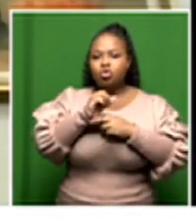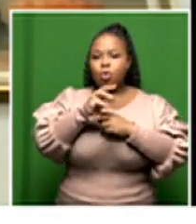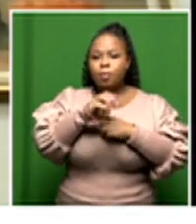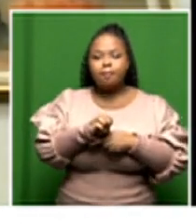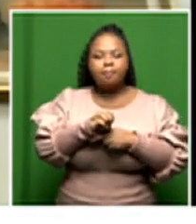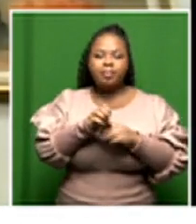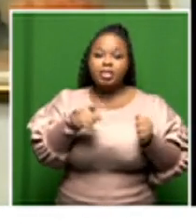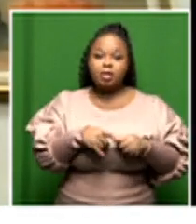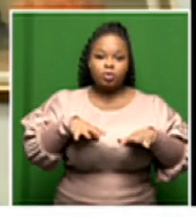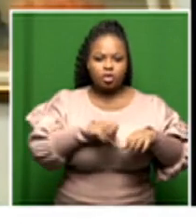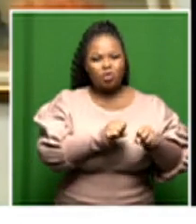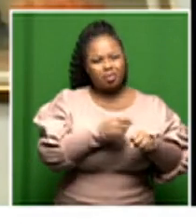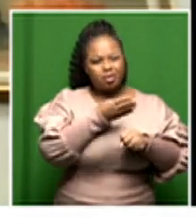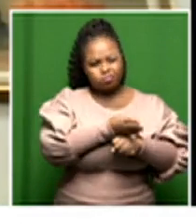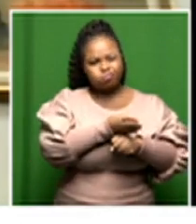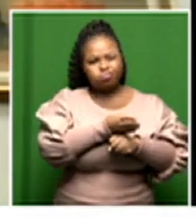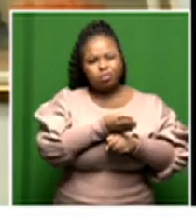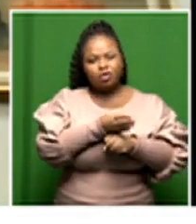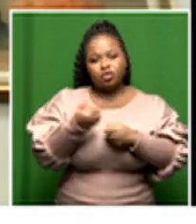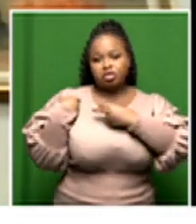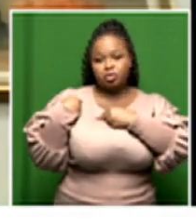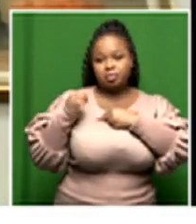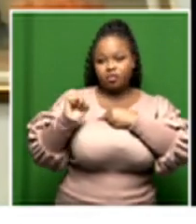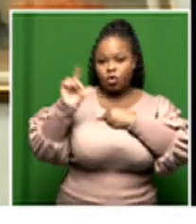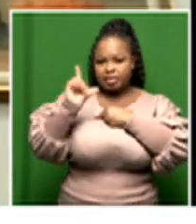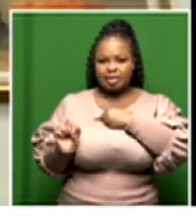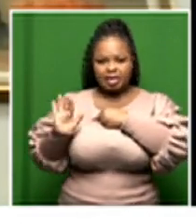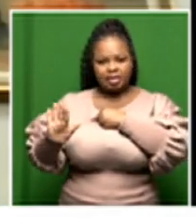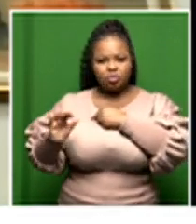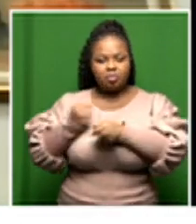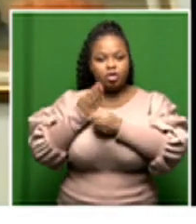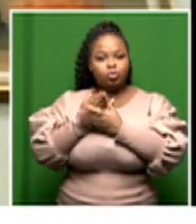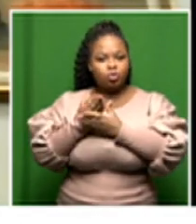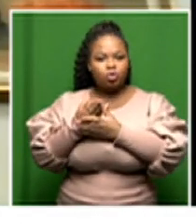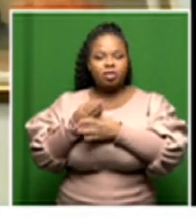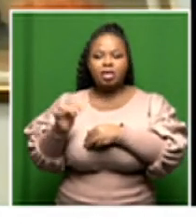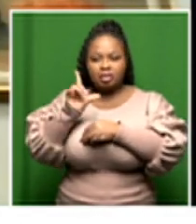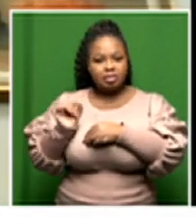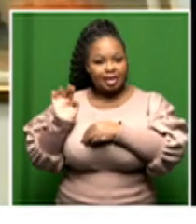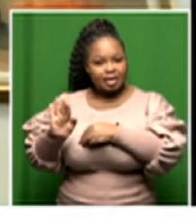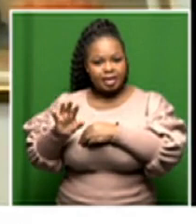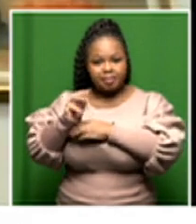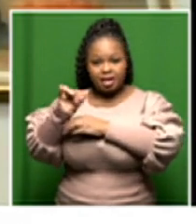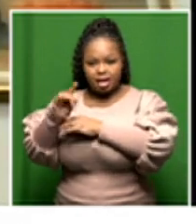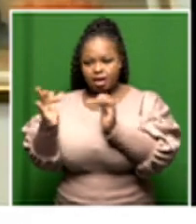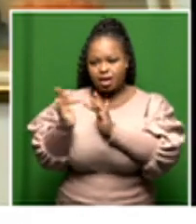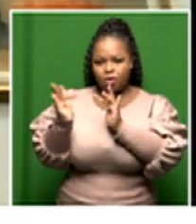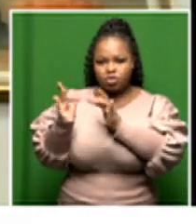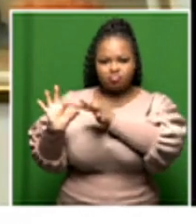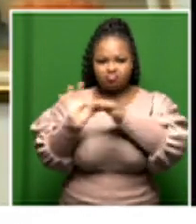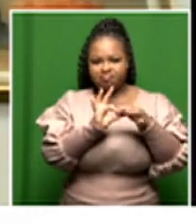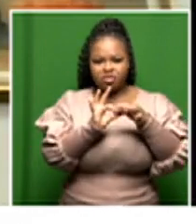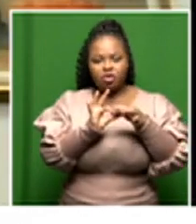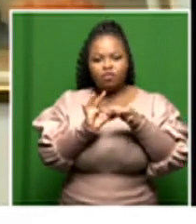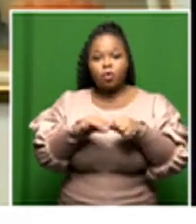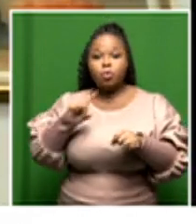to take on the obligation to ensure that Milan continues to be a contact point. It's a very